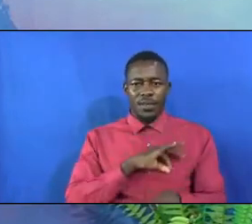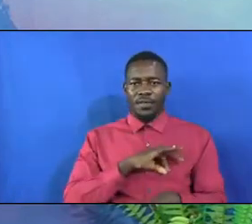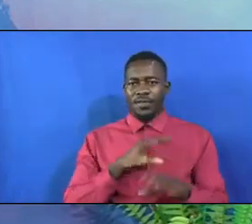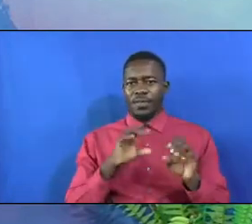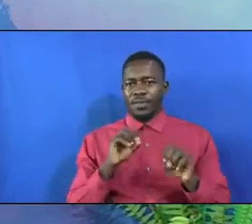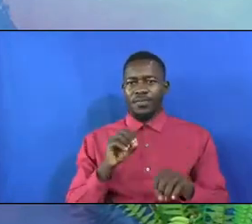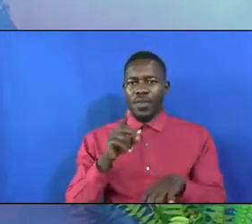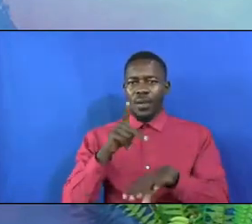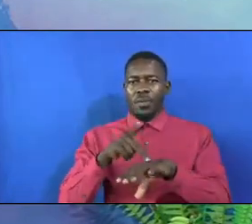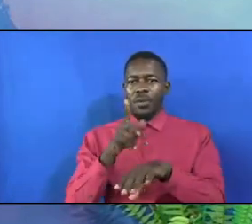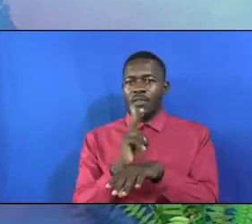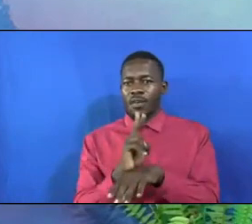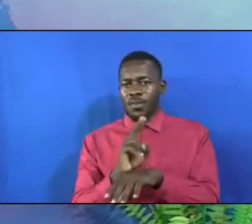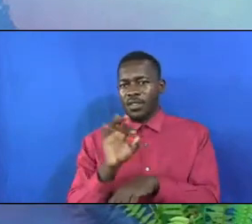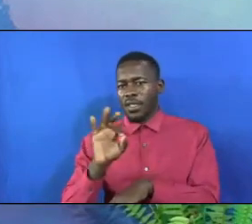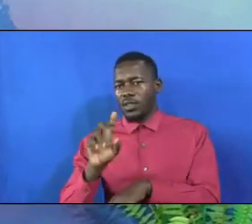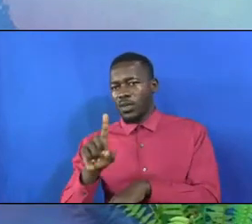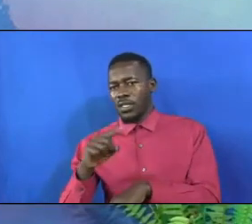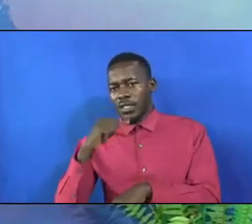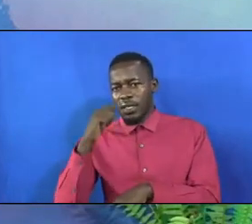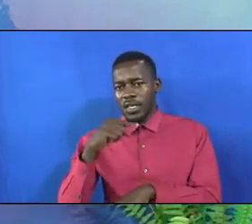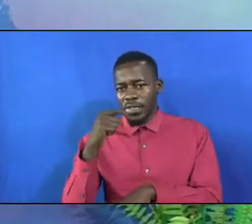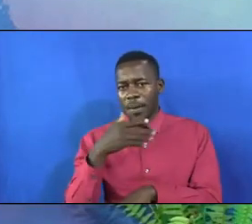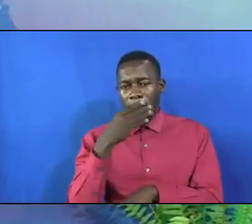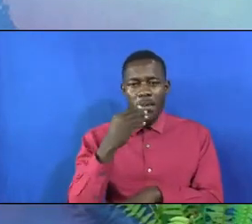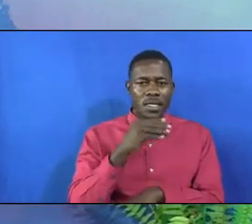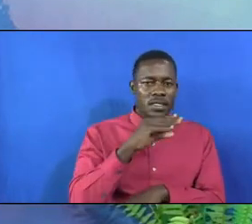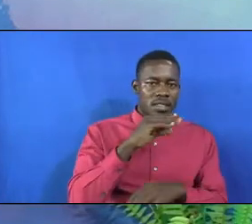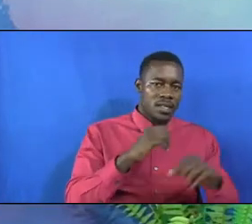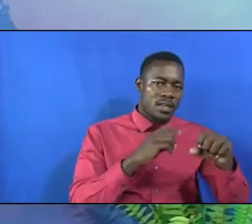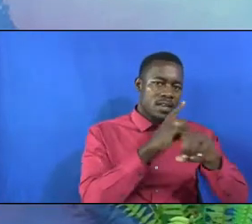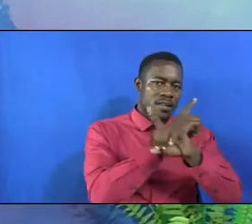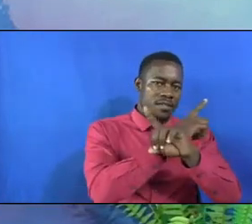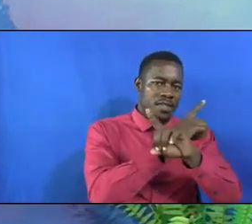31:8 says, speak for those who cannot speak for themselves.